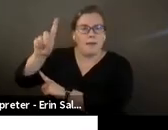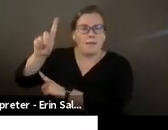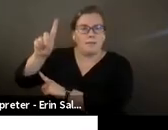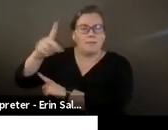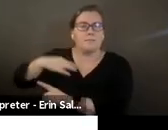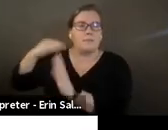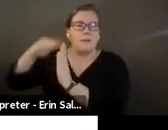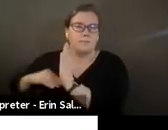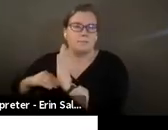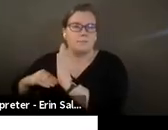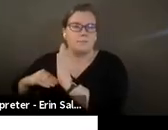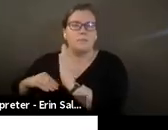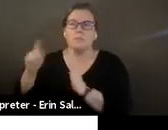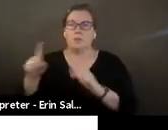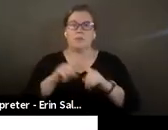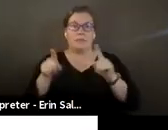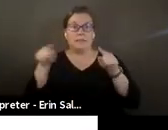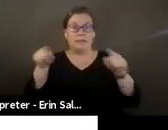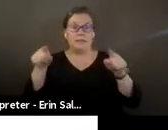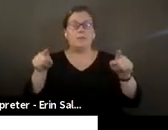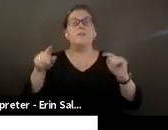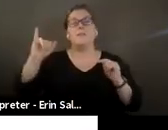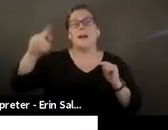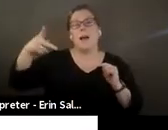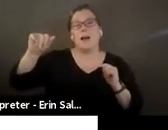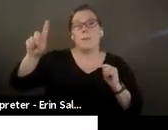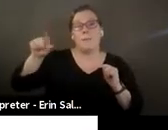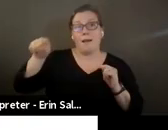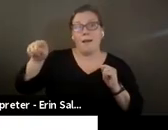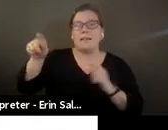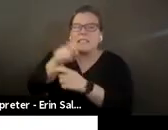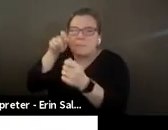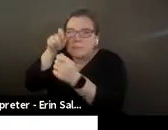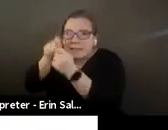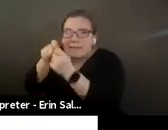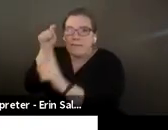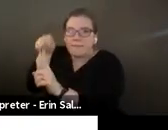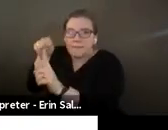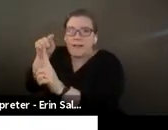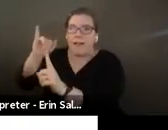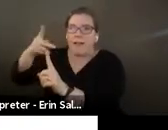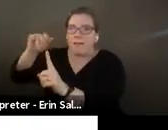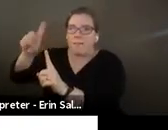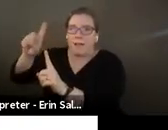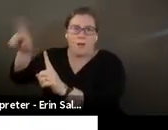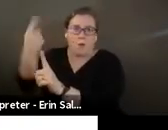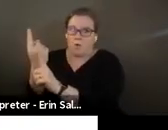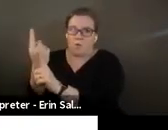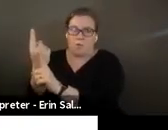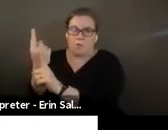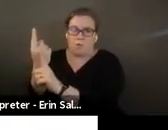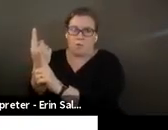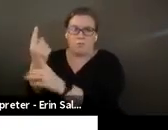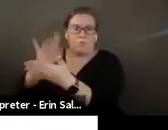the two is the iPad application is specifically for the iPad for our